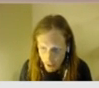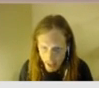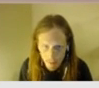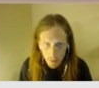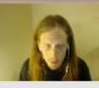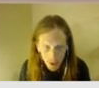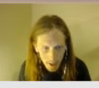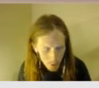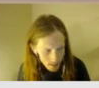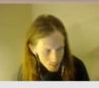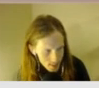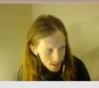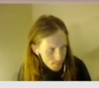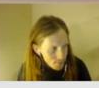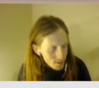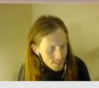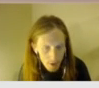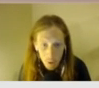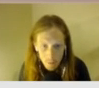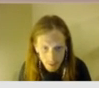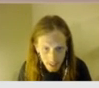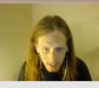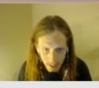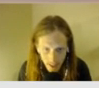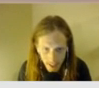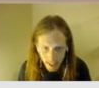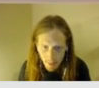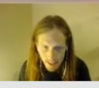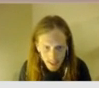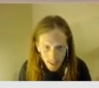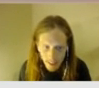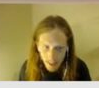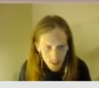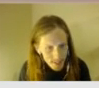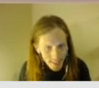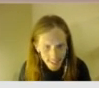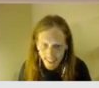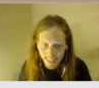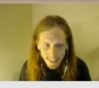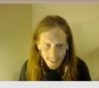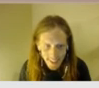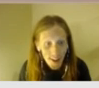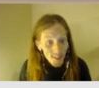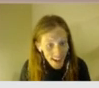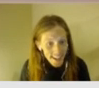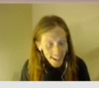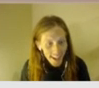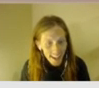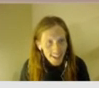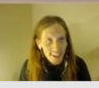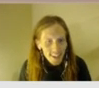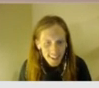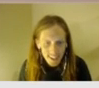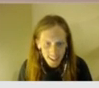Luckily we have people pulling up the reins with Ted Forbes. He's amazing. A fellow Texan. Thank you very much. Oh, right. Yeah.